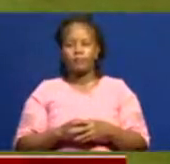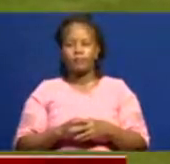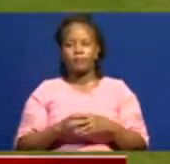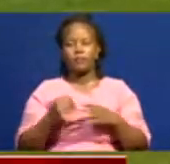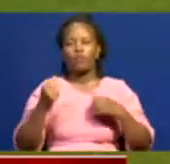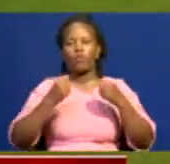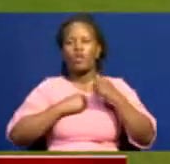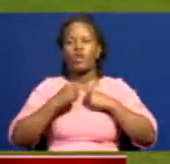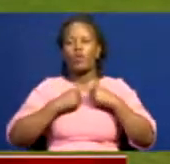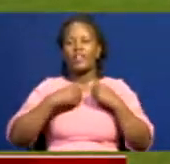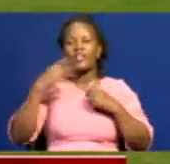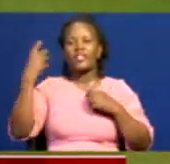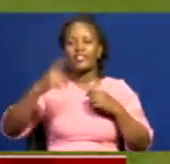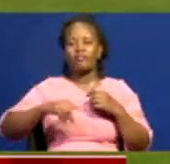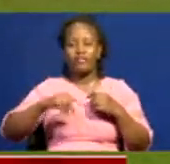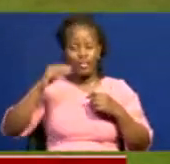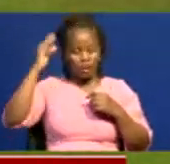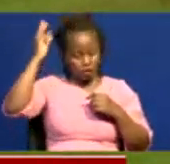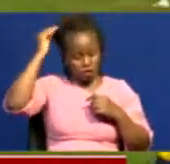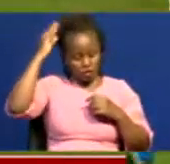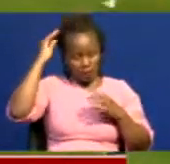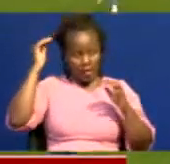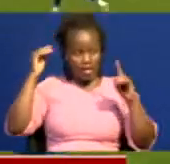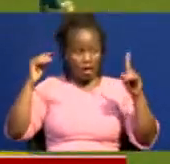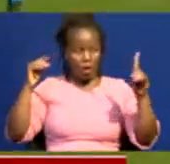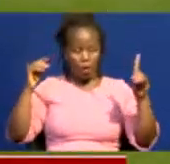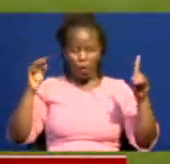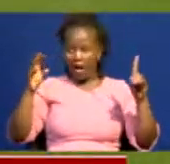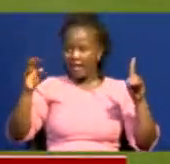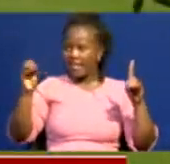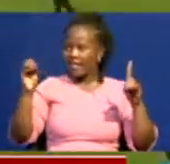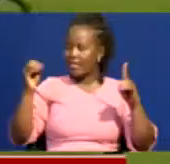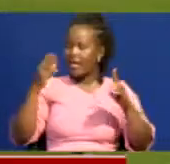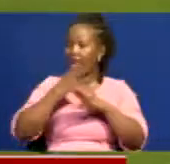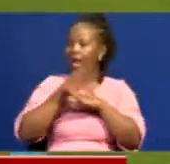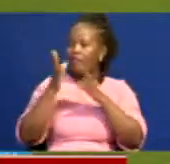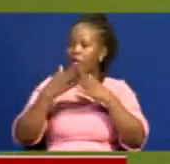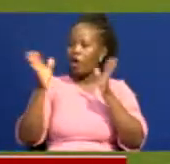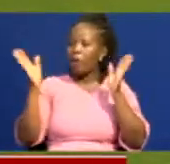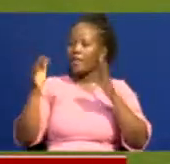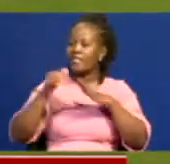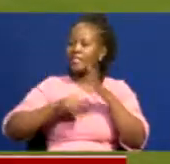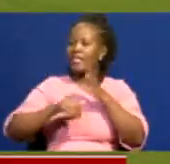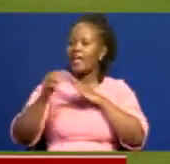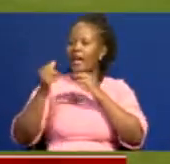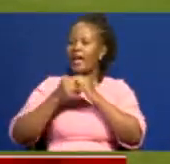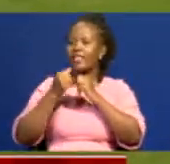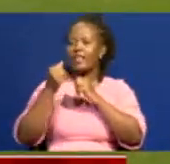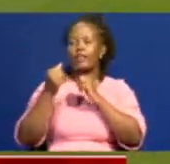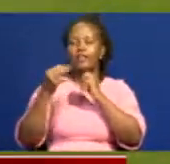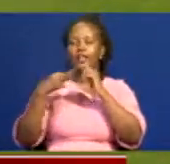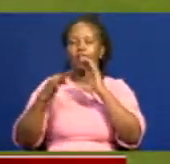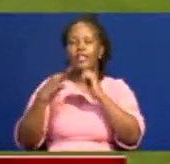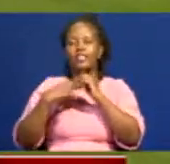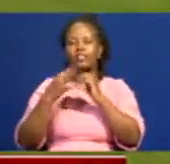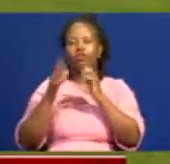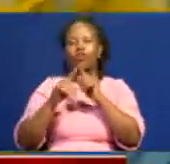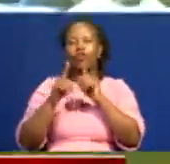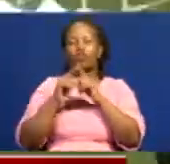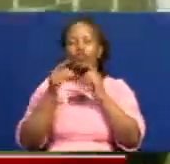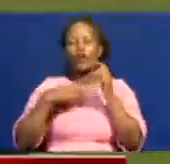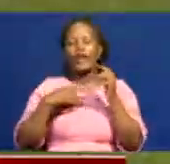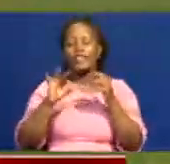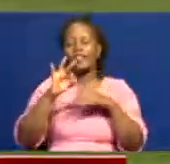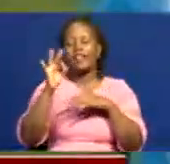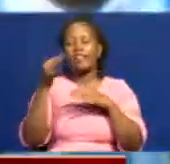Rwanda defeated Somalia 1-0 in the opening match of CECAFA Under 18 Boys Championship and is second in the group with 3 points.